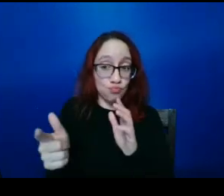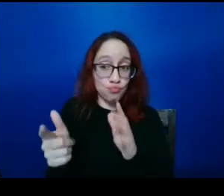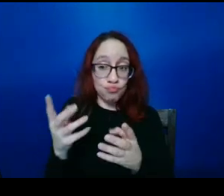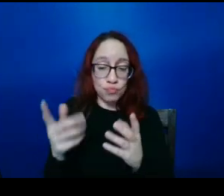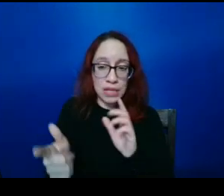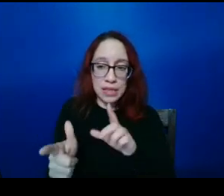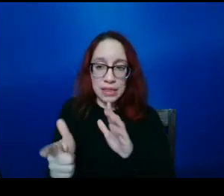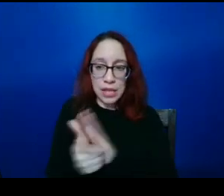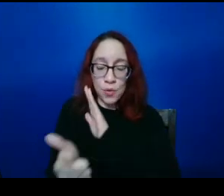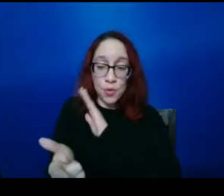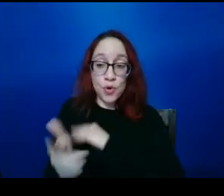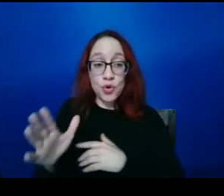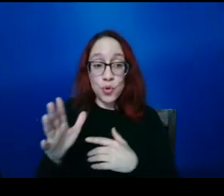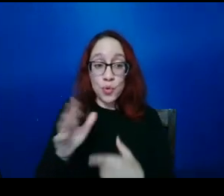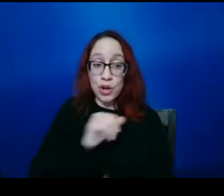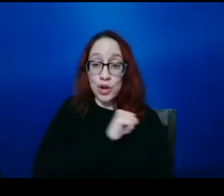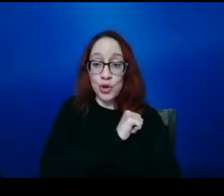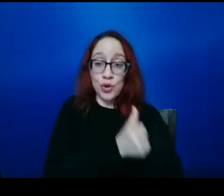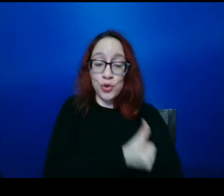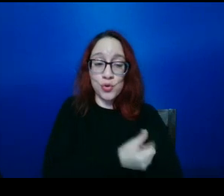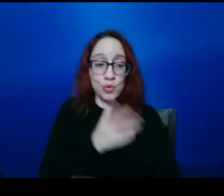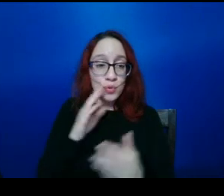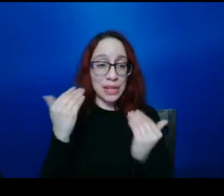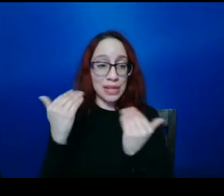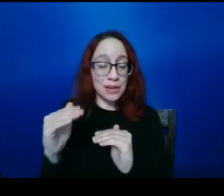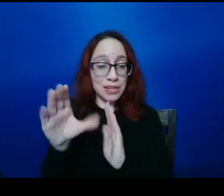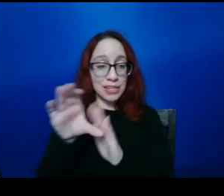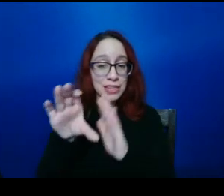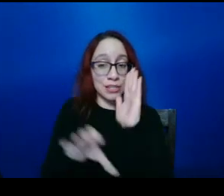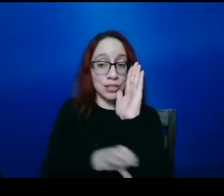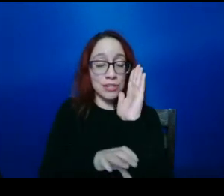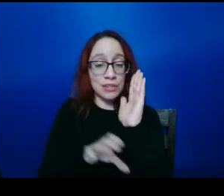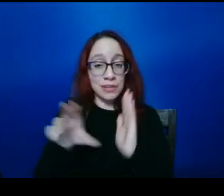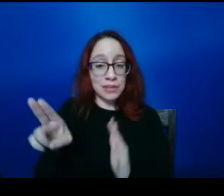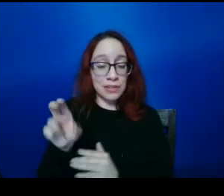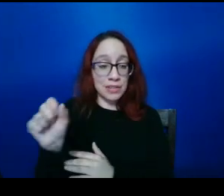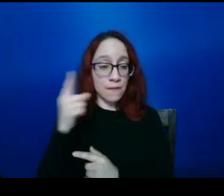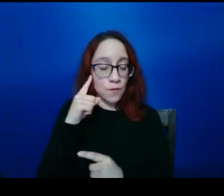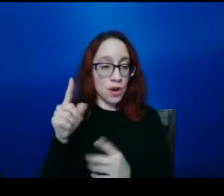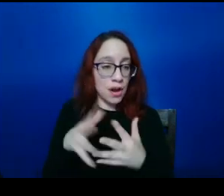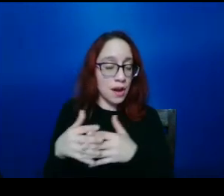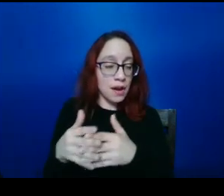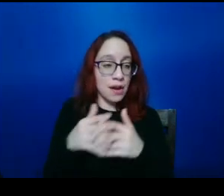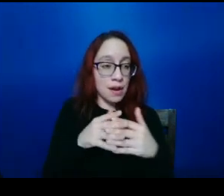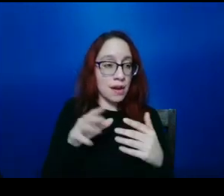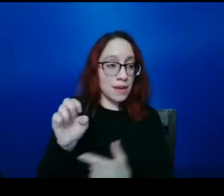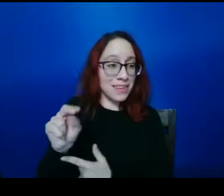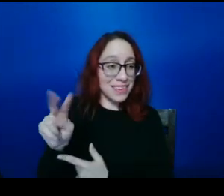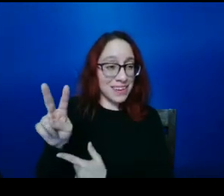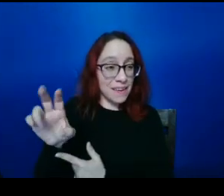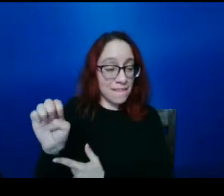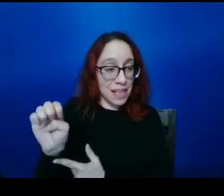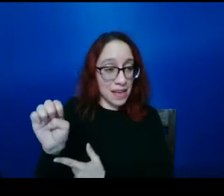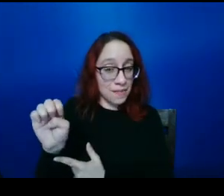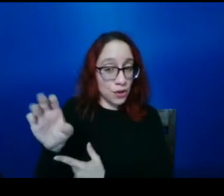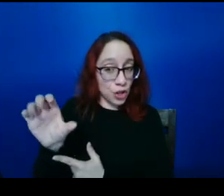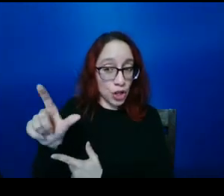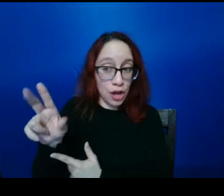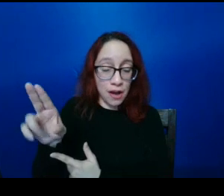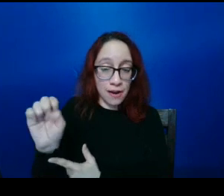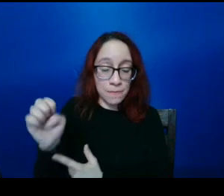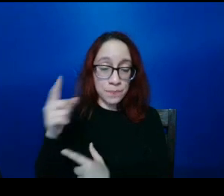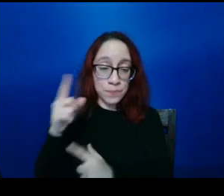Fact, your authority is limited by the Constitution of the United States for America by the Enclave Clause.